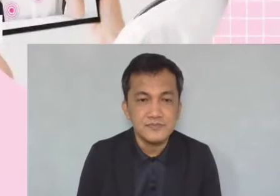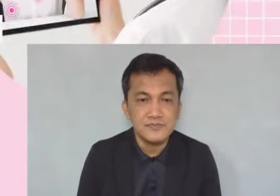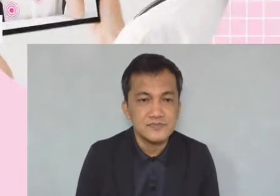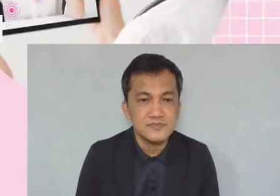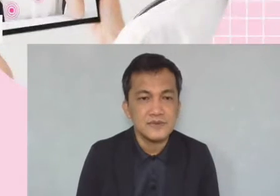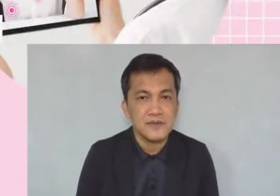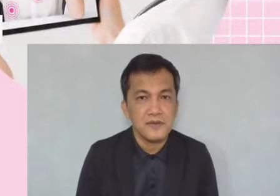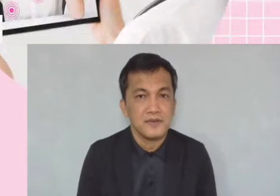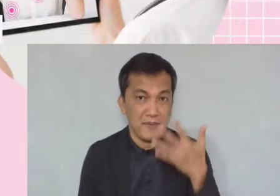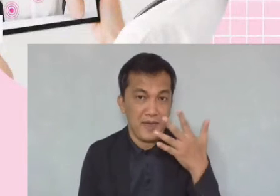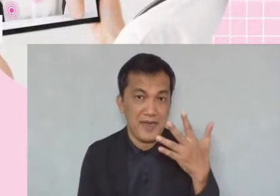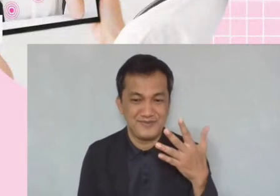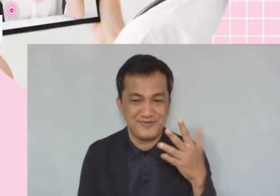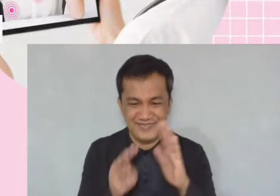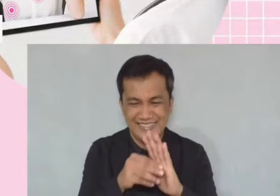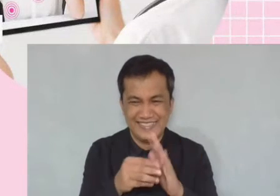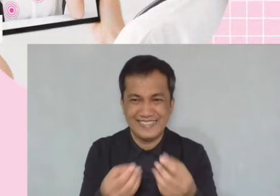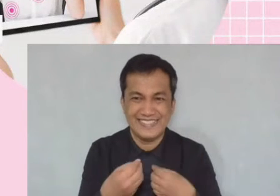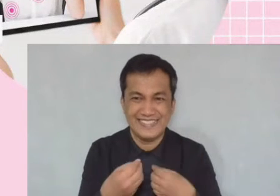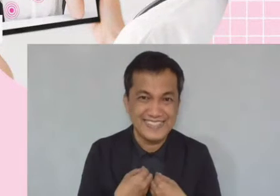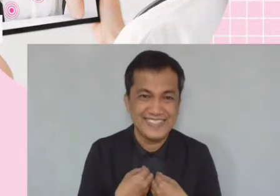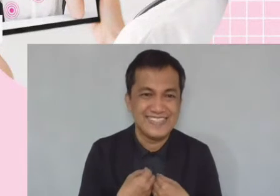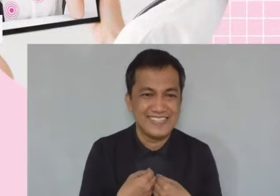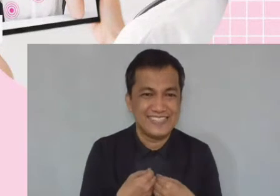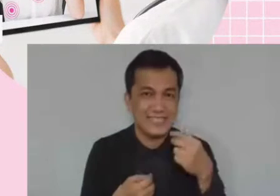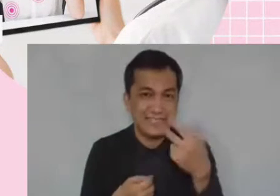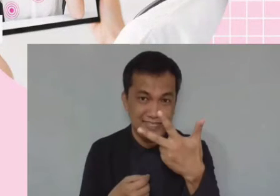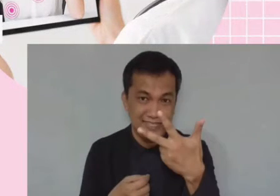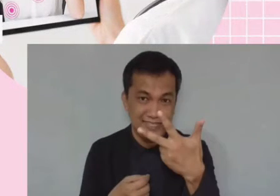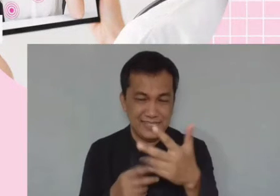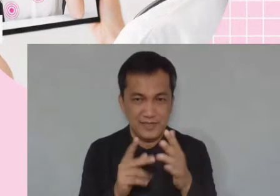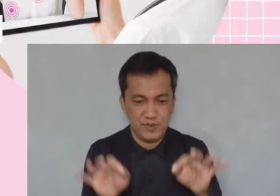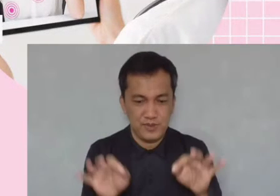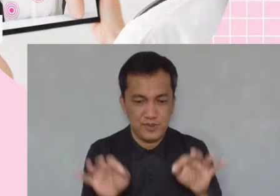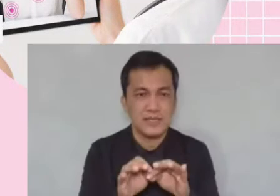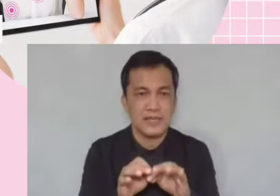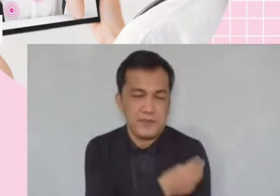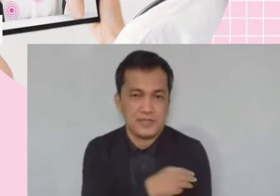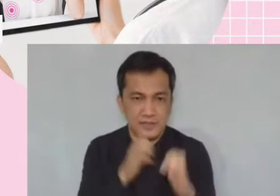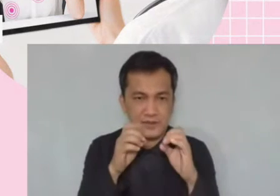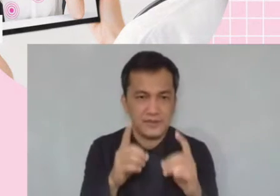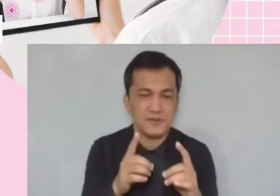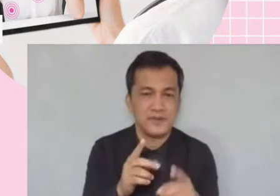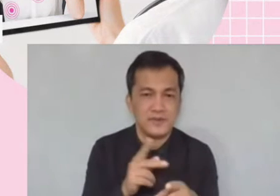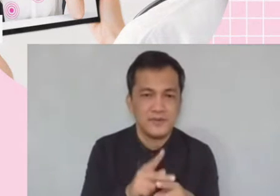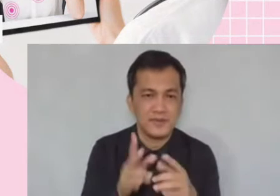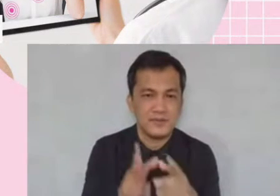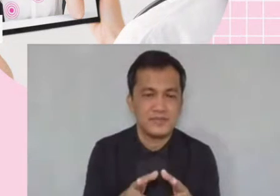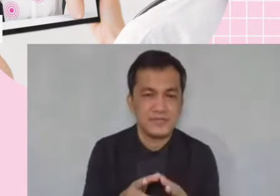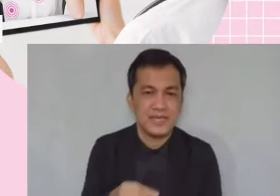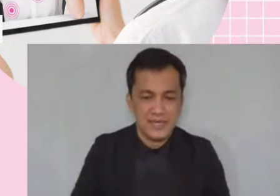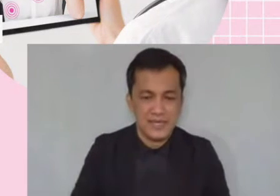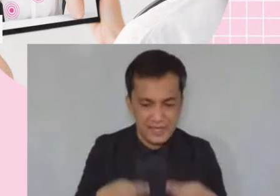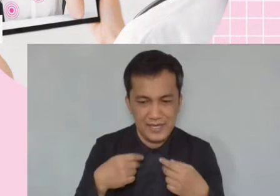So for the 5 minutes that I've been given, let me share 3 key points as a medical educator, as a professor of